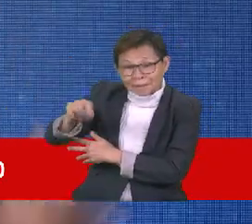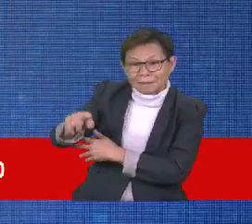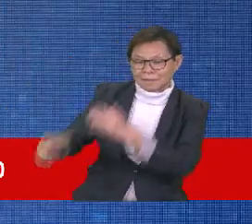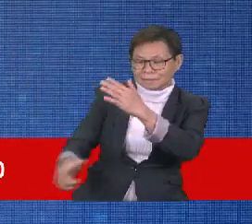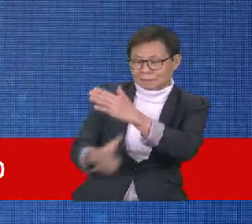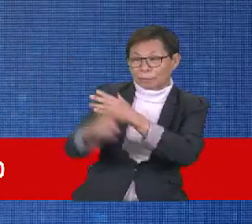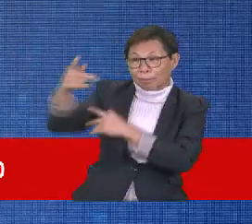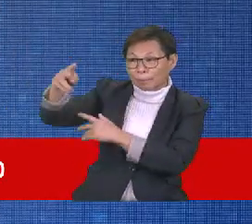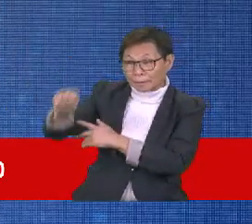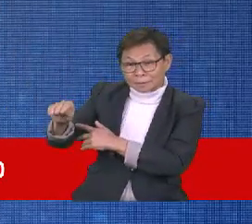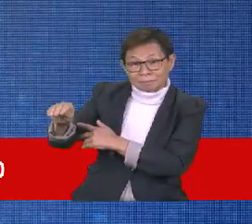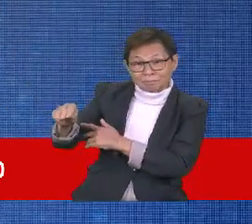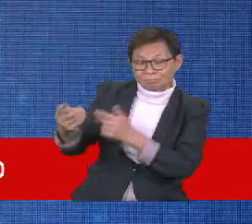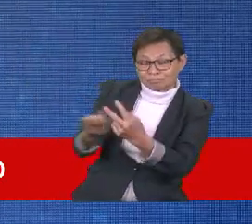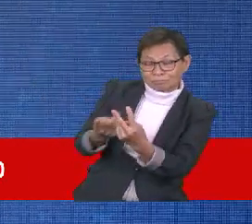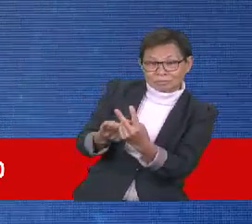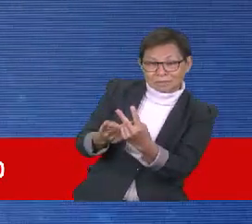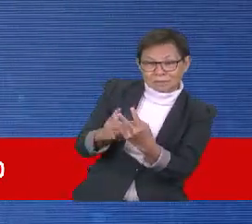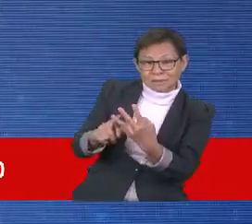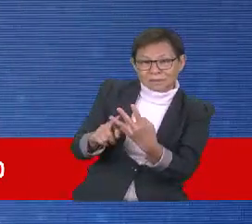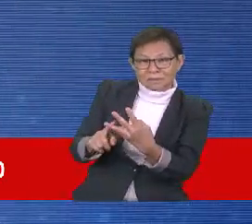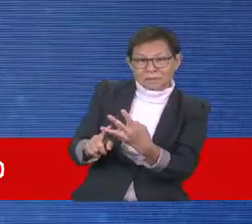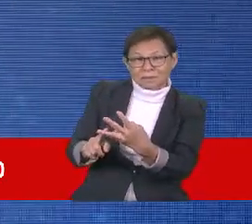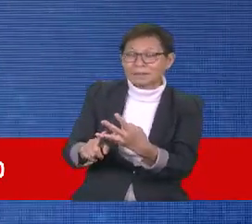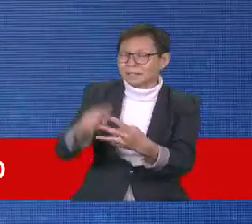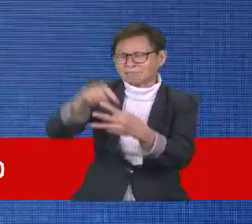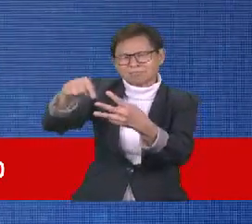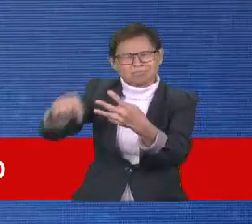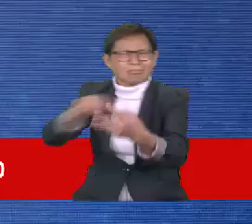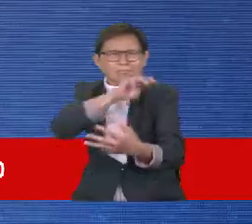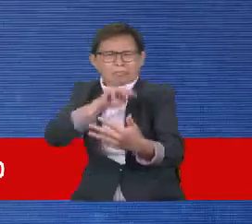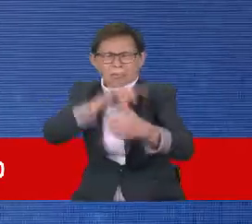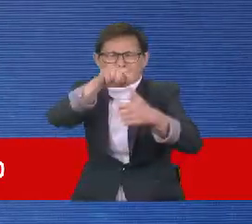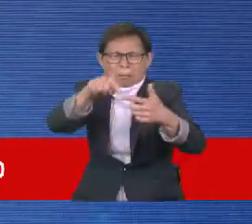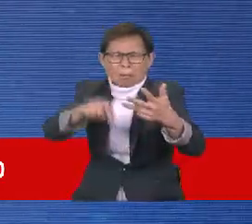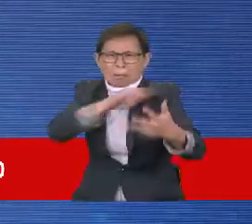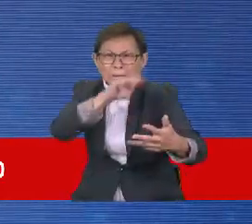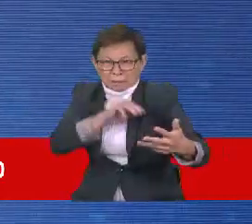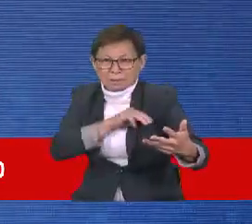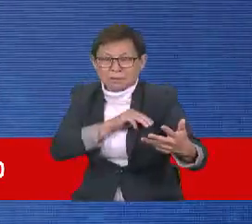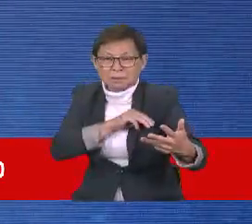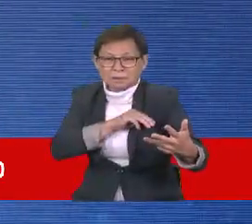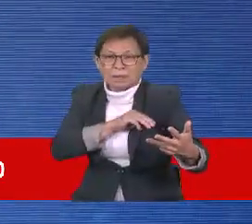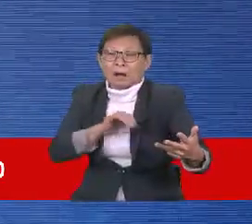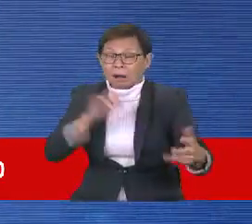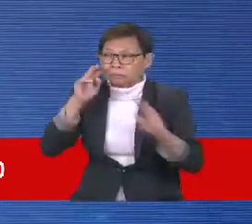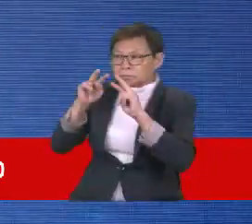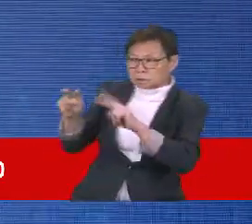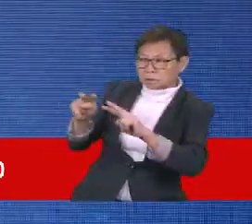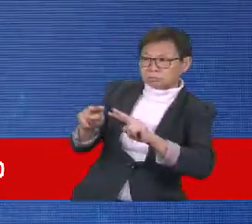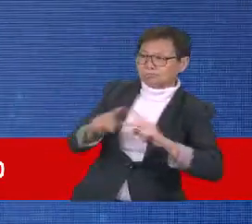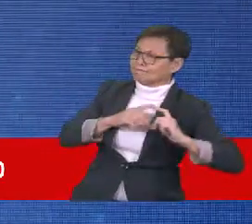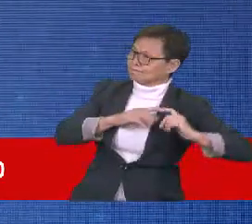Prime Minister General Prawit, and Deputy Prime Minister Anutin, among others, I've seen that commitment and